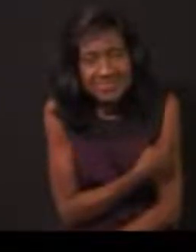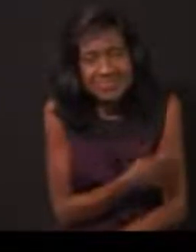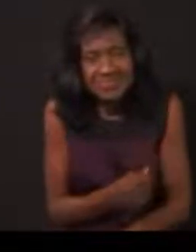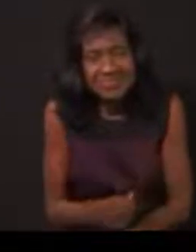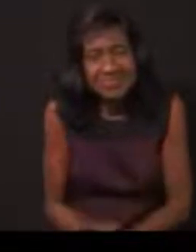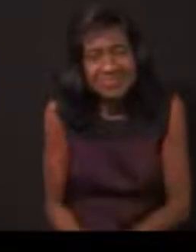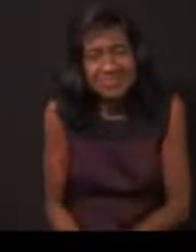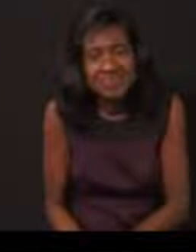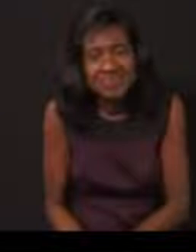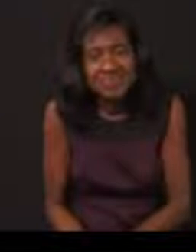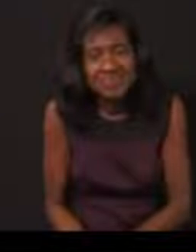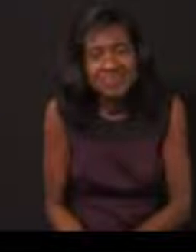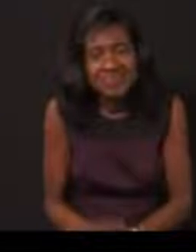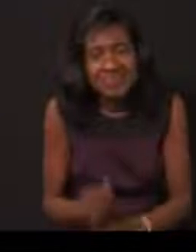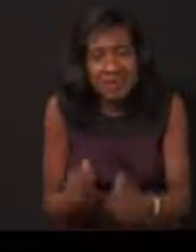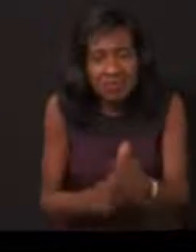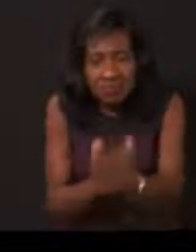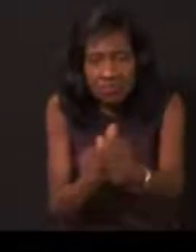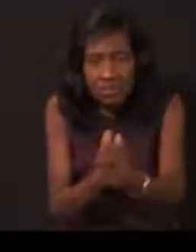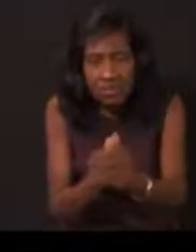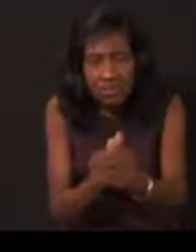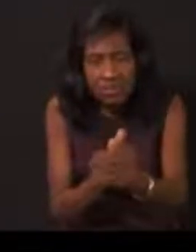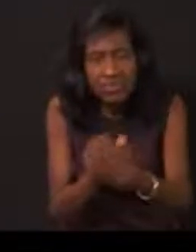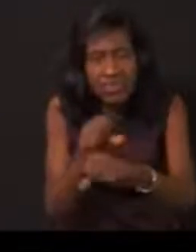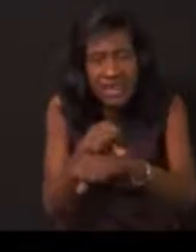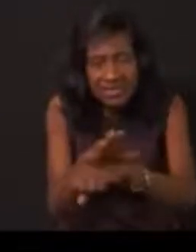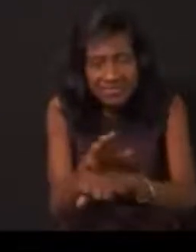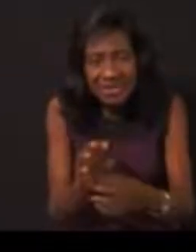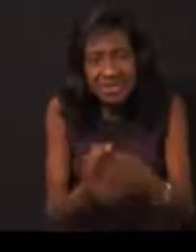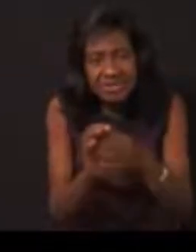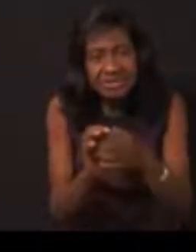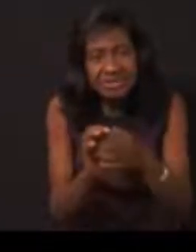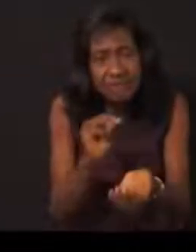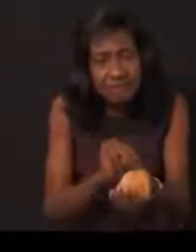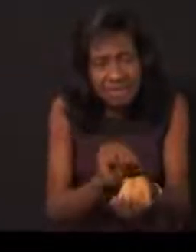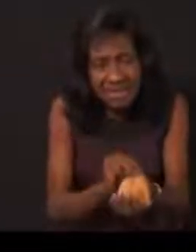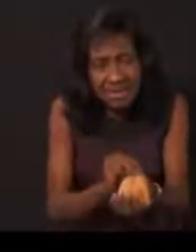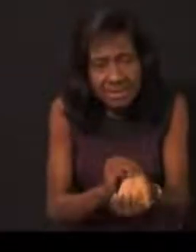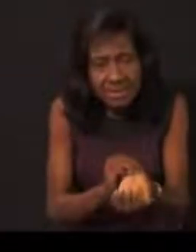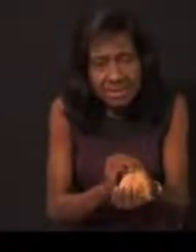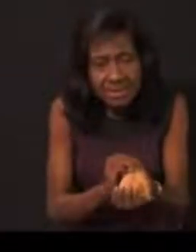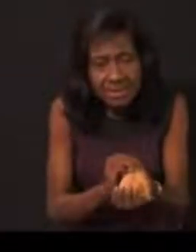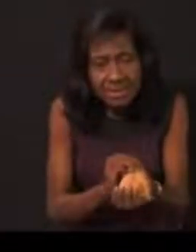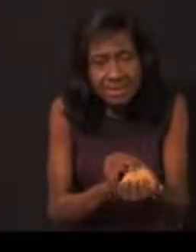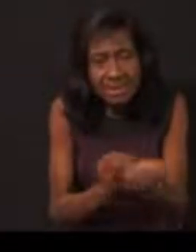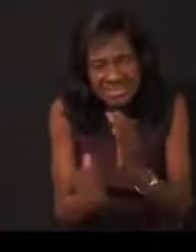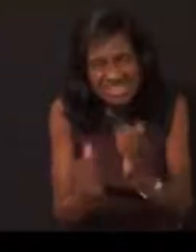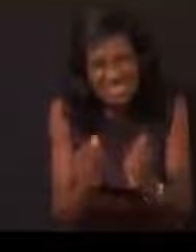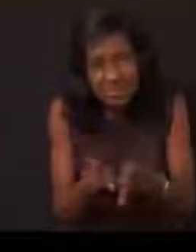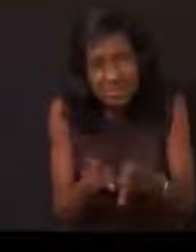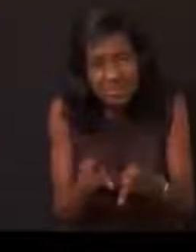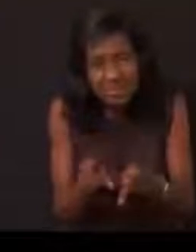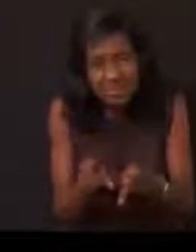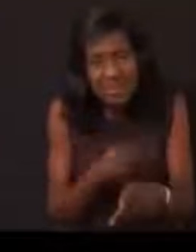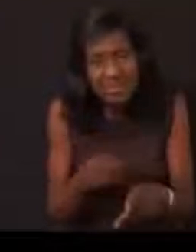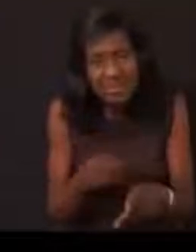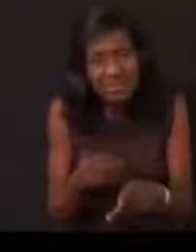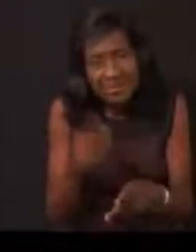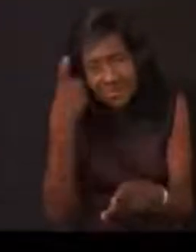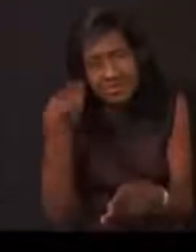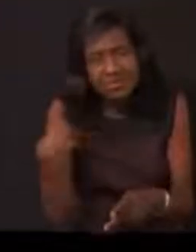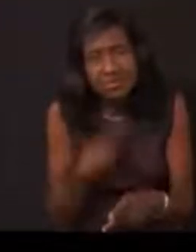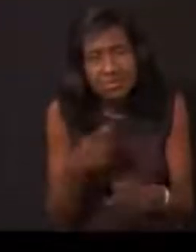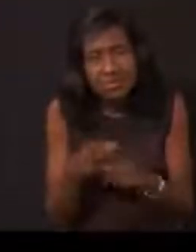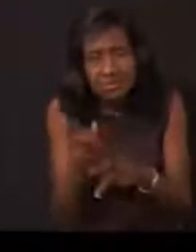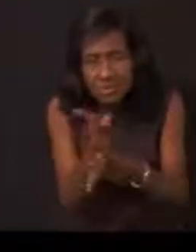right? Following the advice of medical professionals, and yes, keeping ourselves